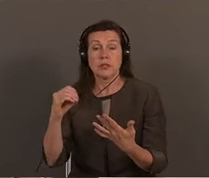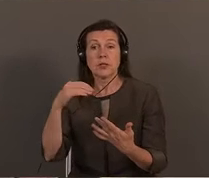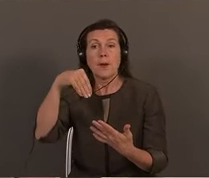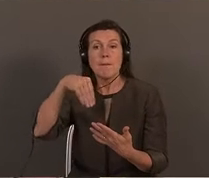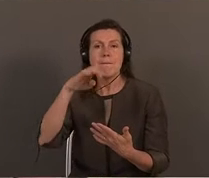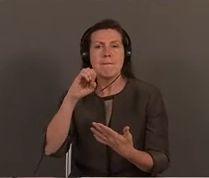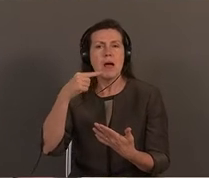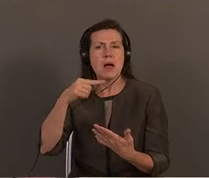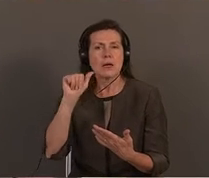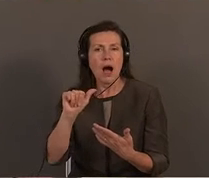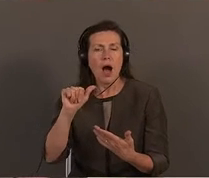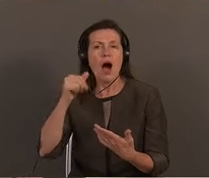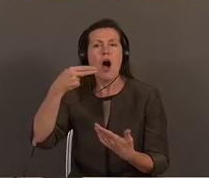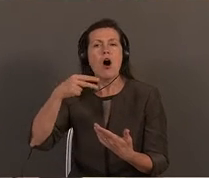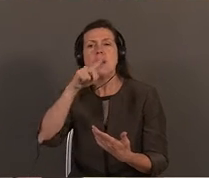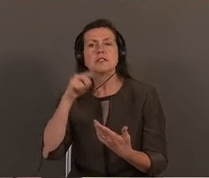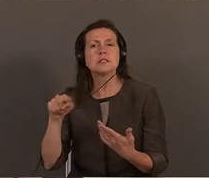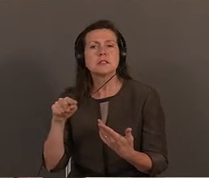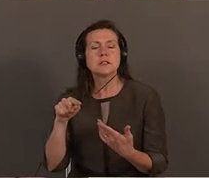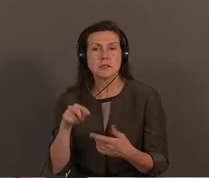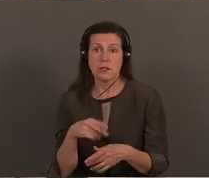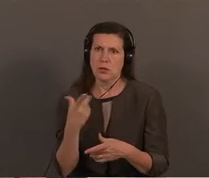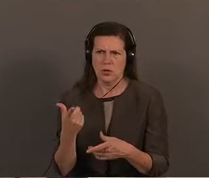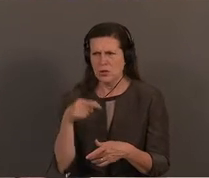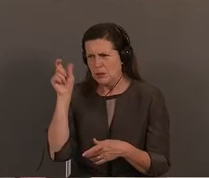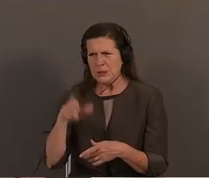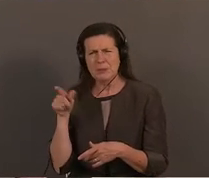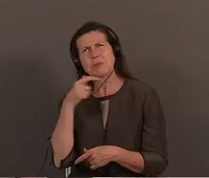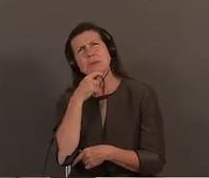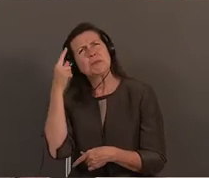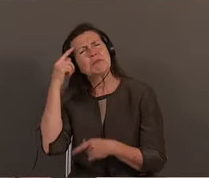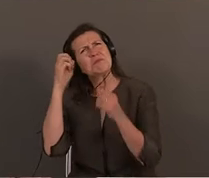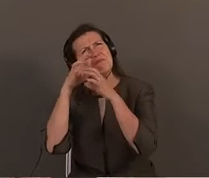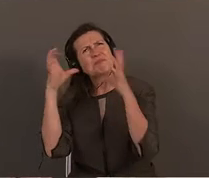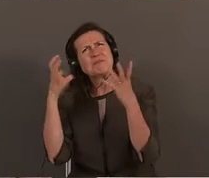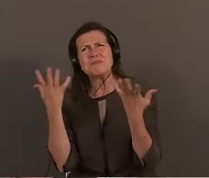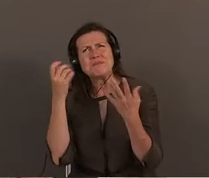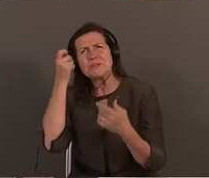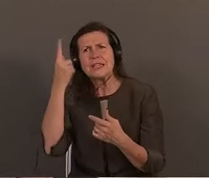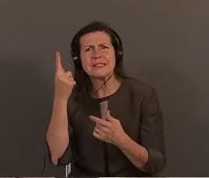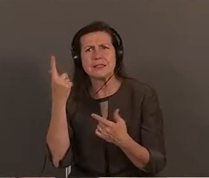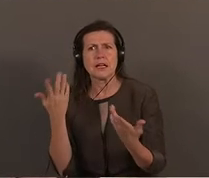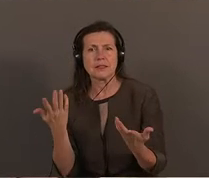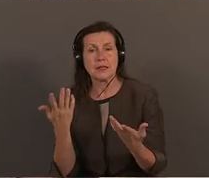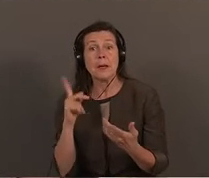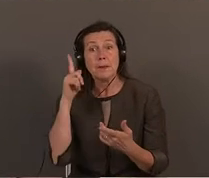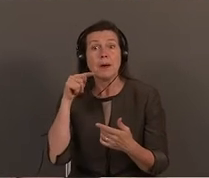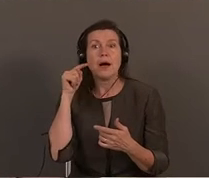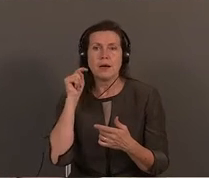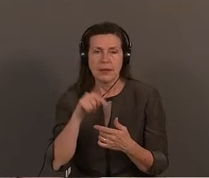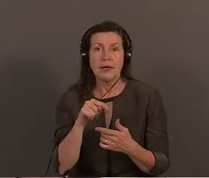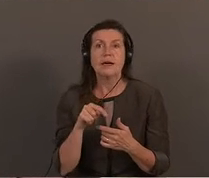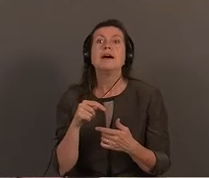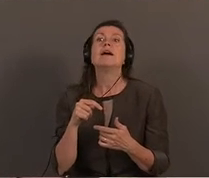then for some people it's pretty difficult to understand that it's also about their